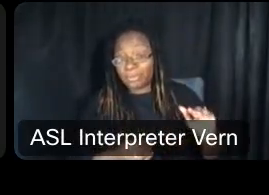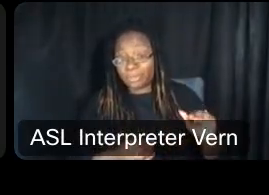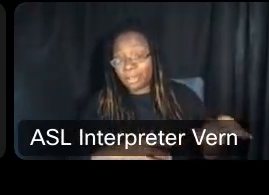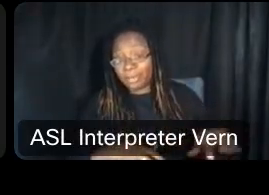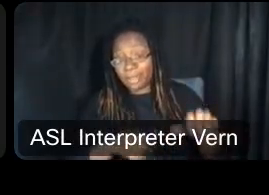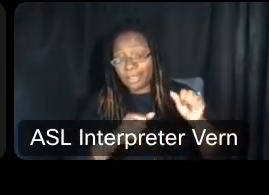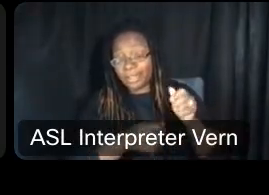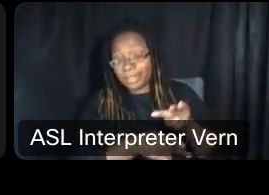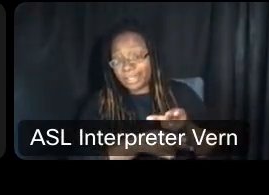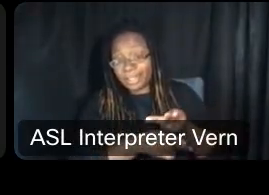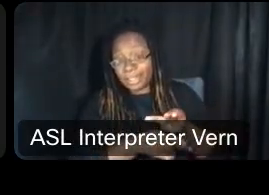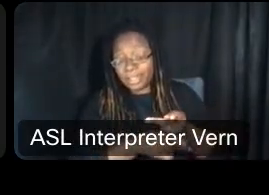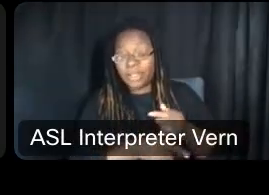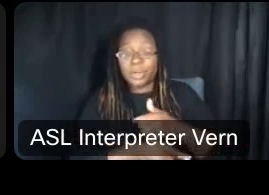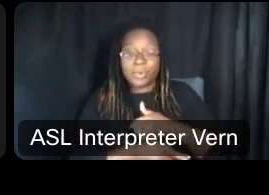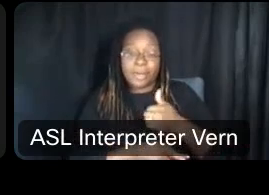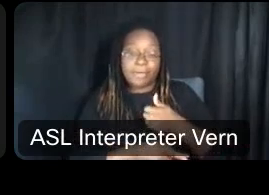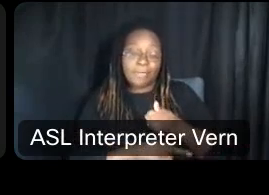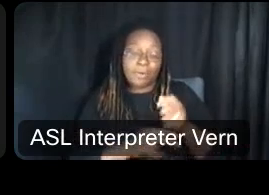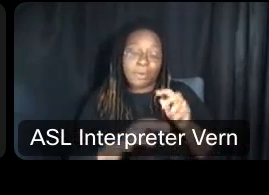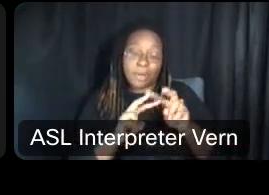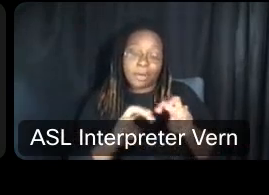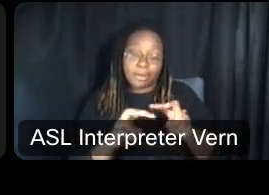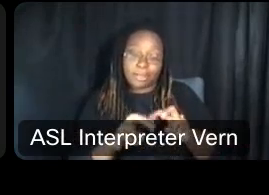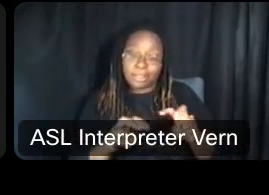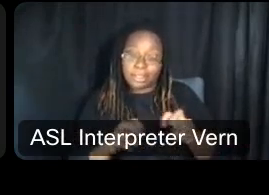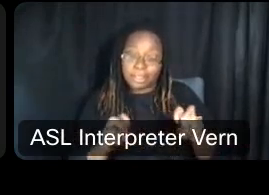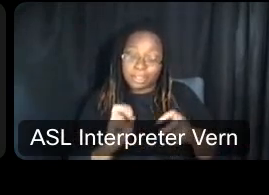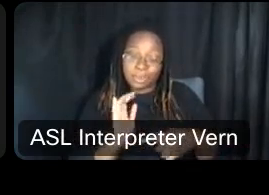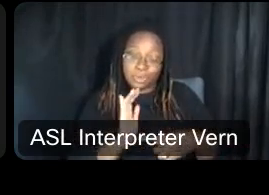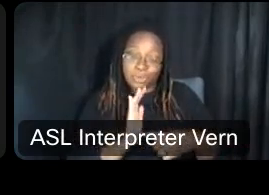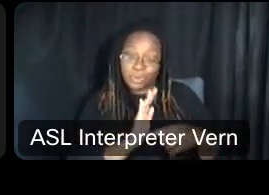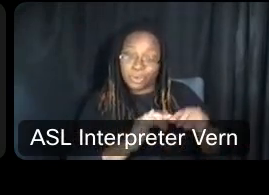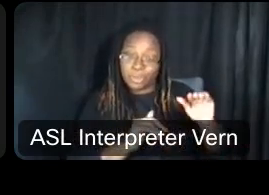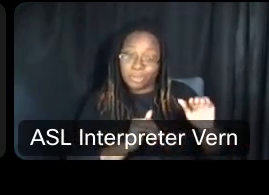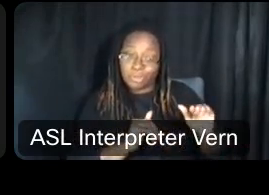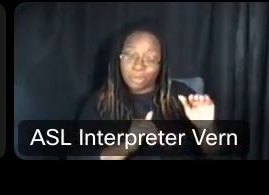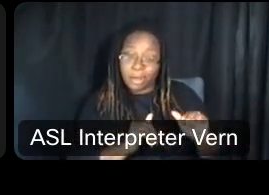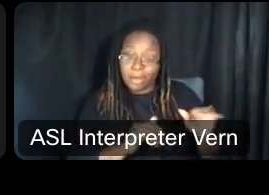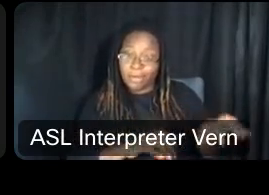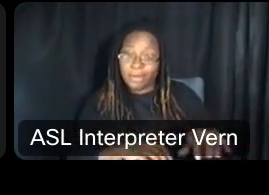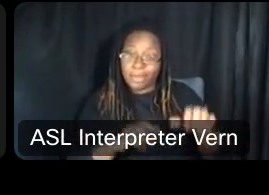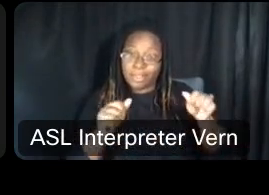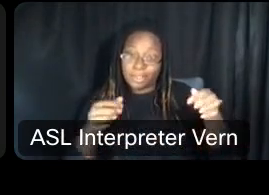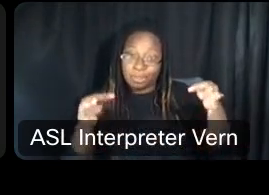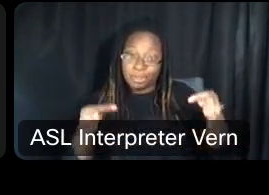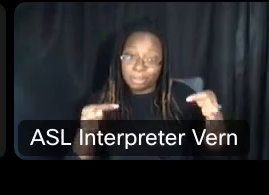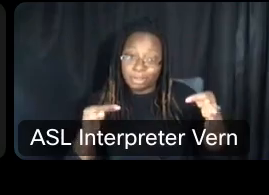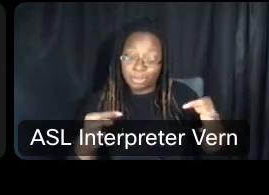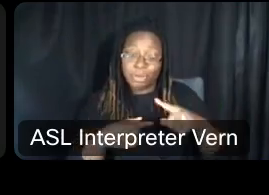around child custody determinations when an abusive partner even just makes